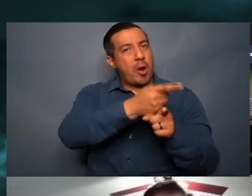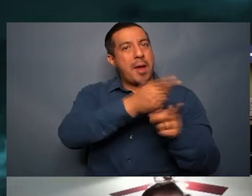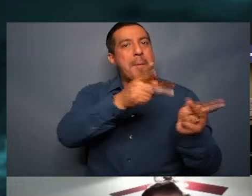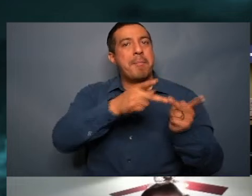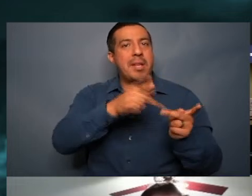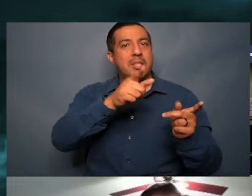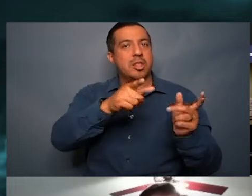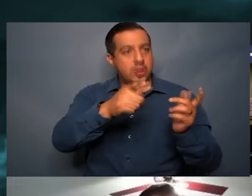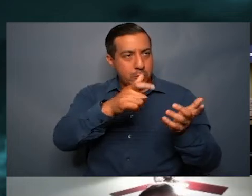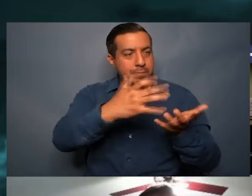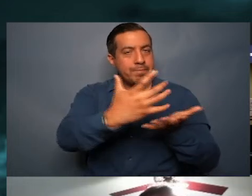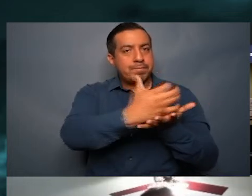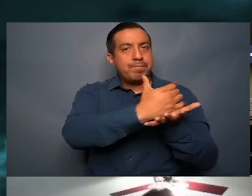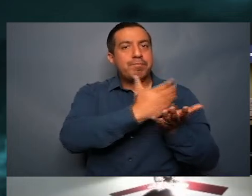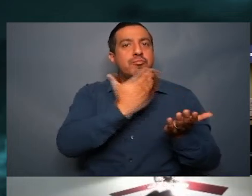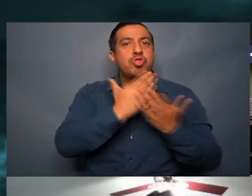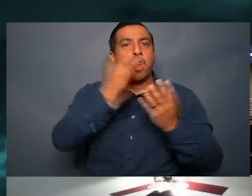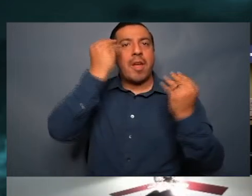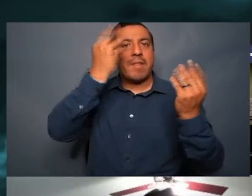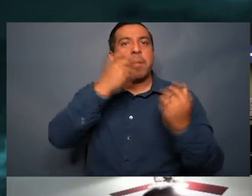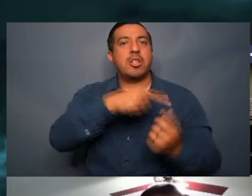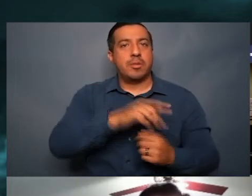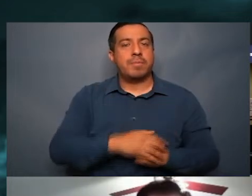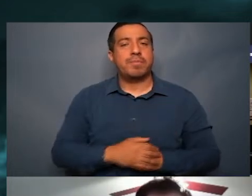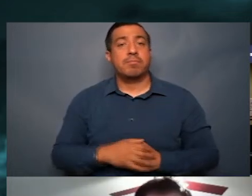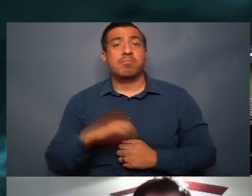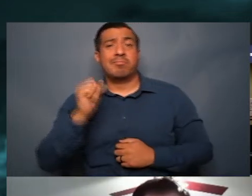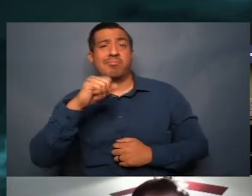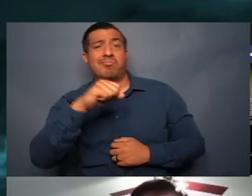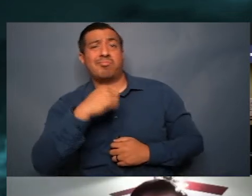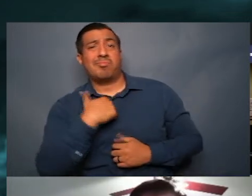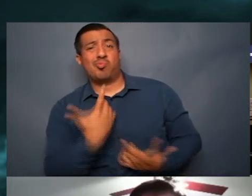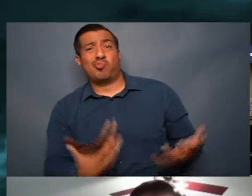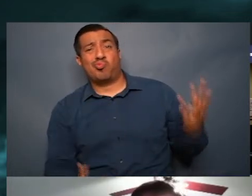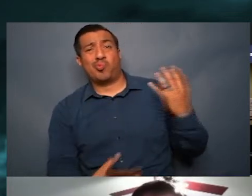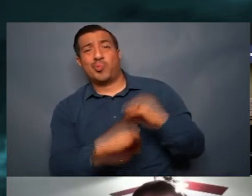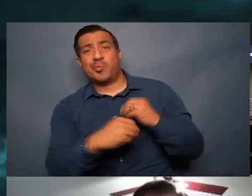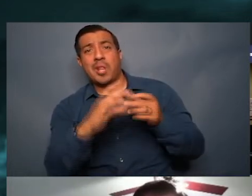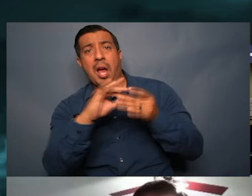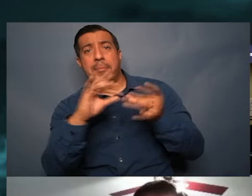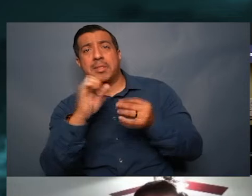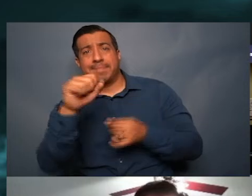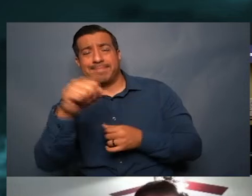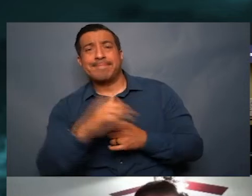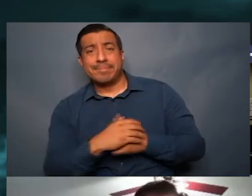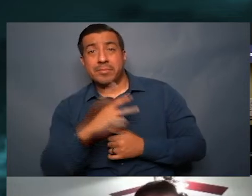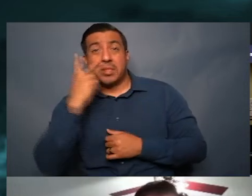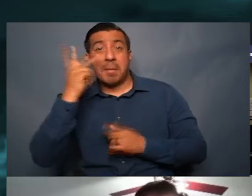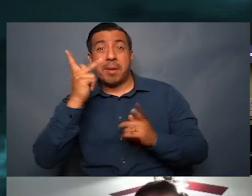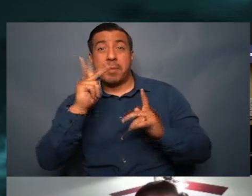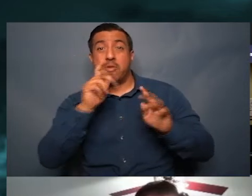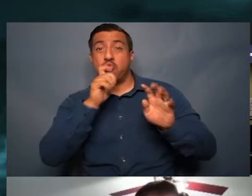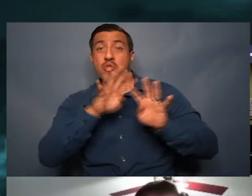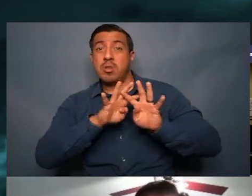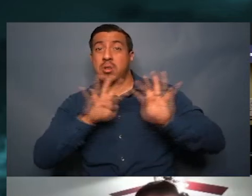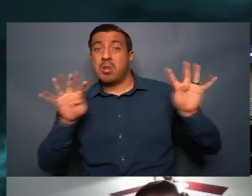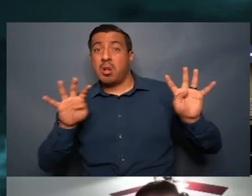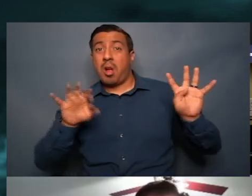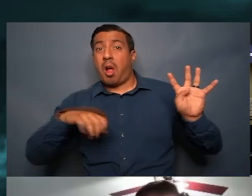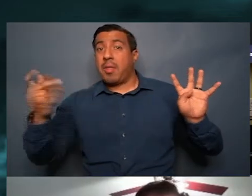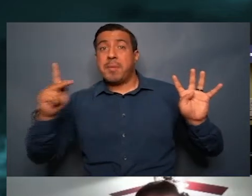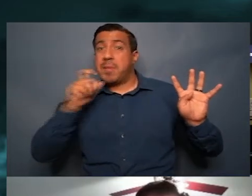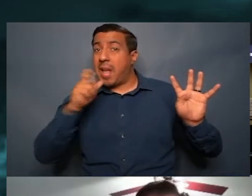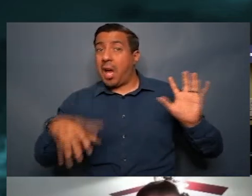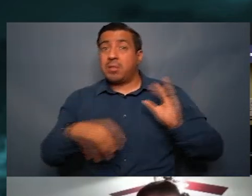source. Yeah, and I want to make a quick comment. All the people you see on the panel here and others that aren't on the panel really work